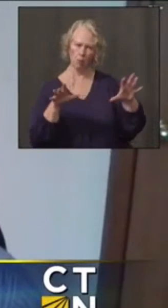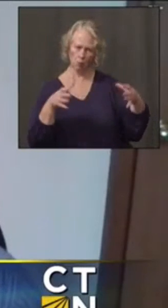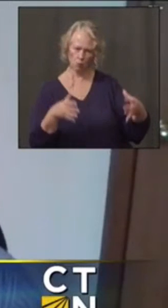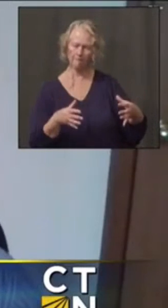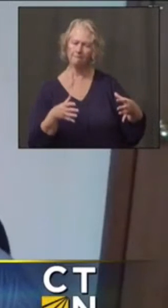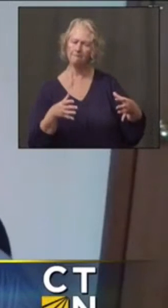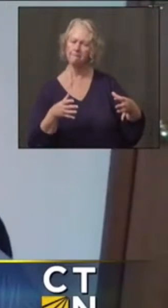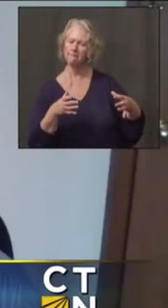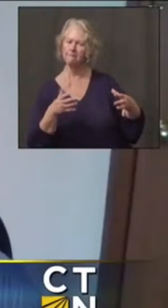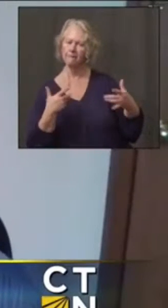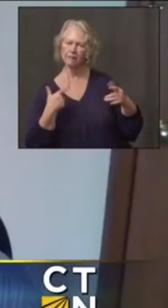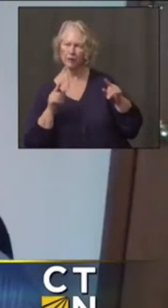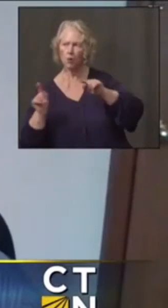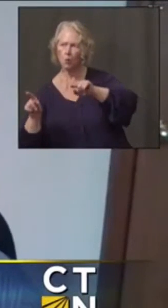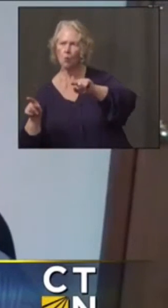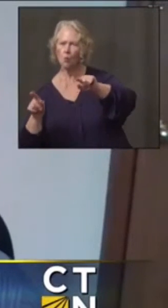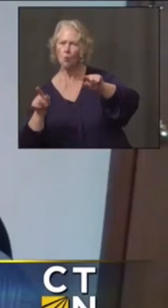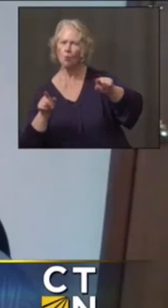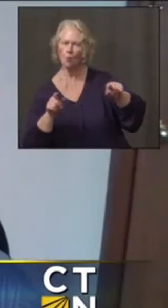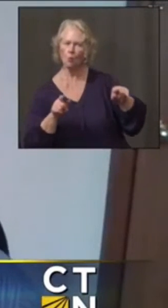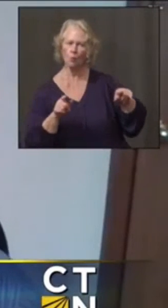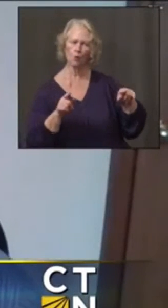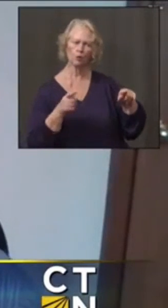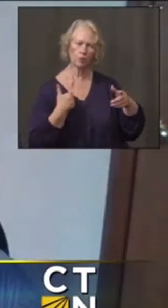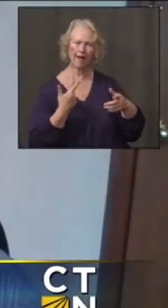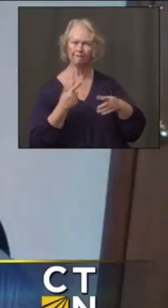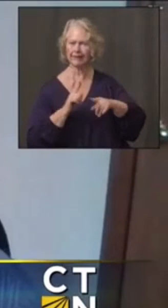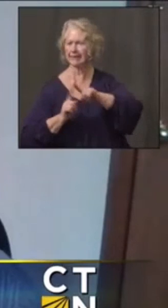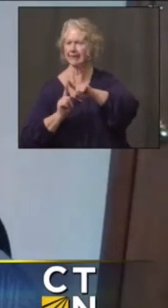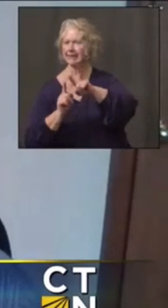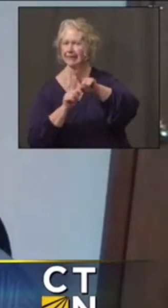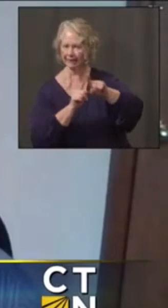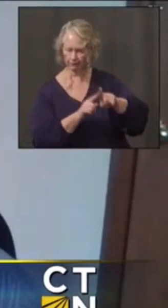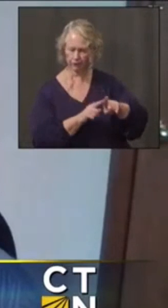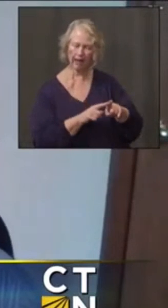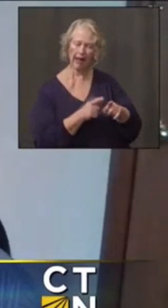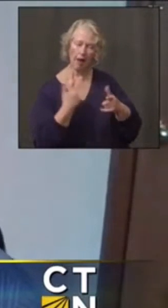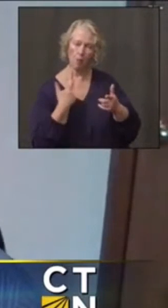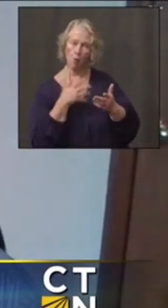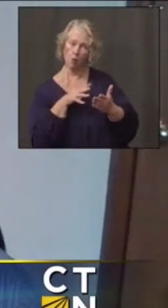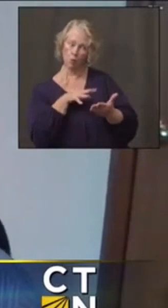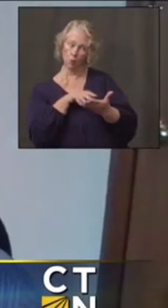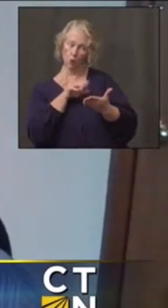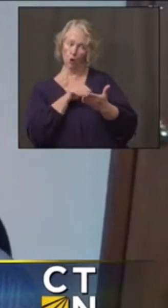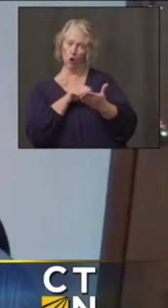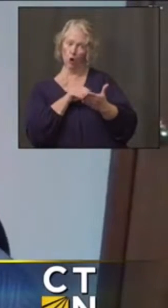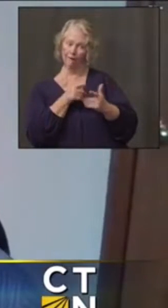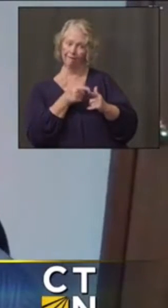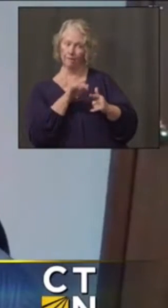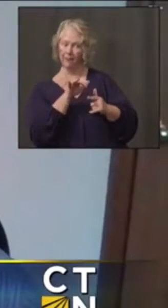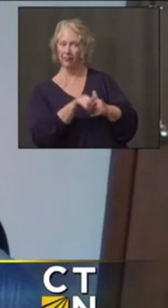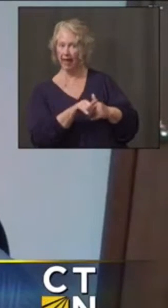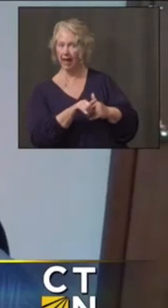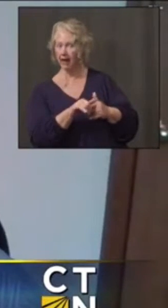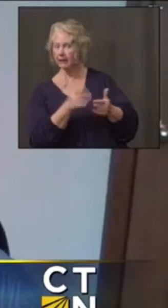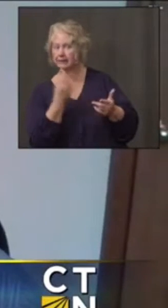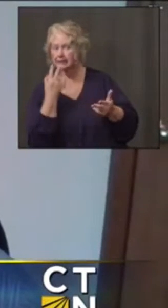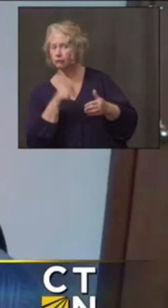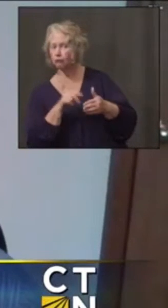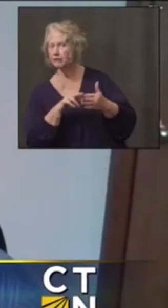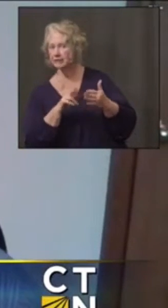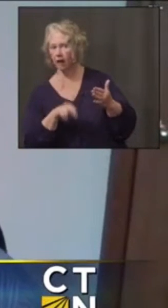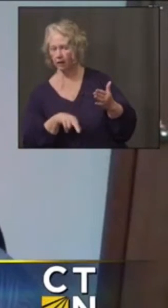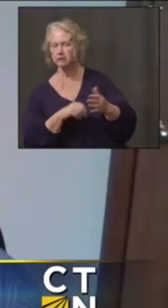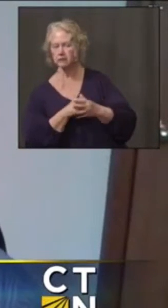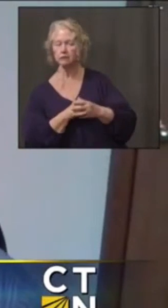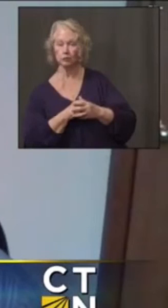to the places where we can enroll diversity, and then to learn from that data as it plays out in the study. So